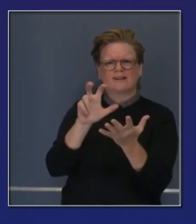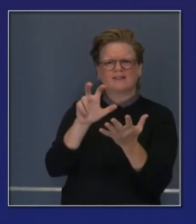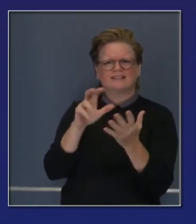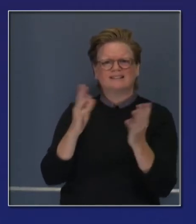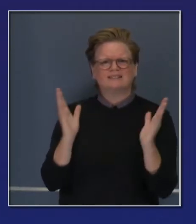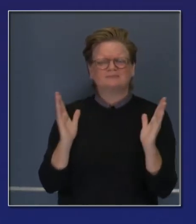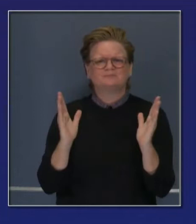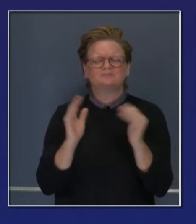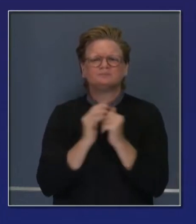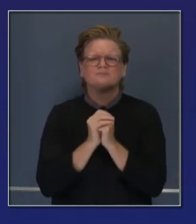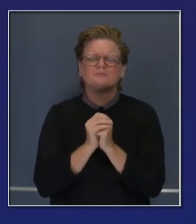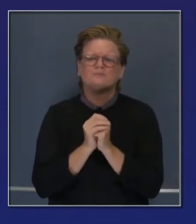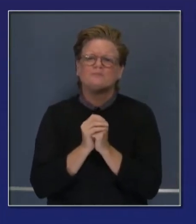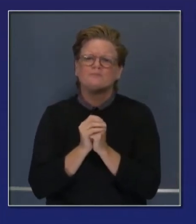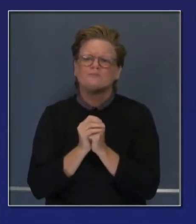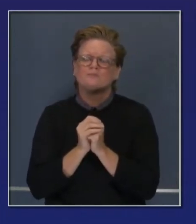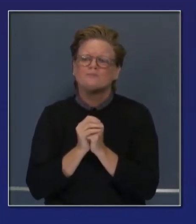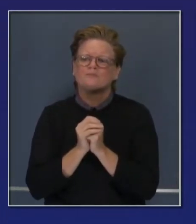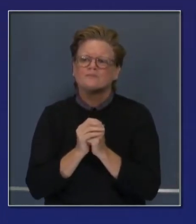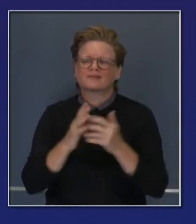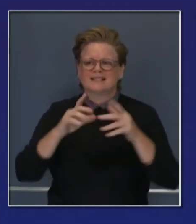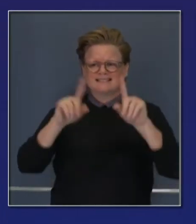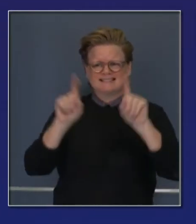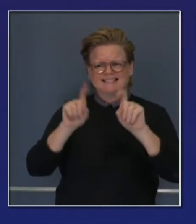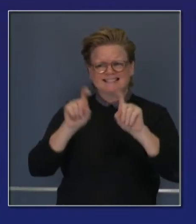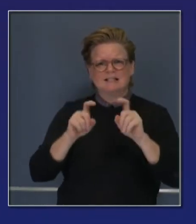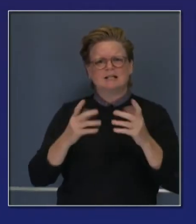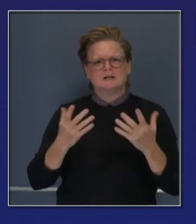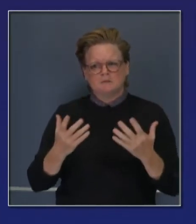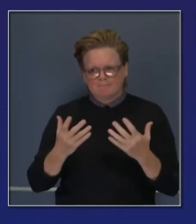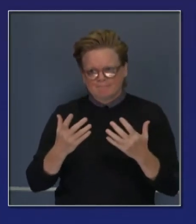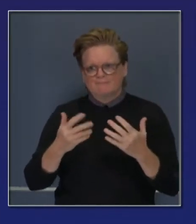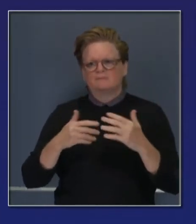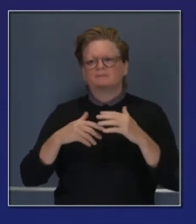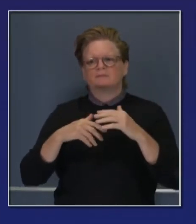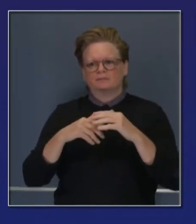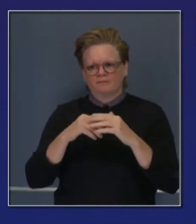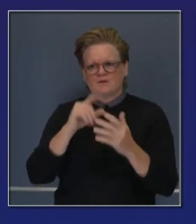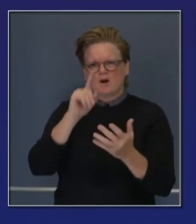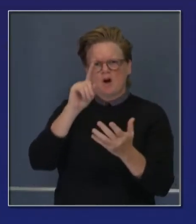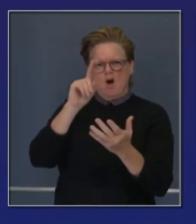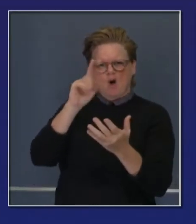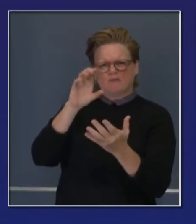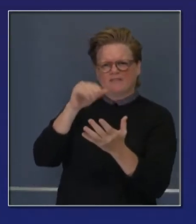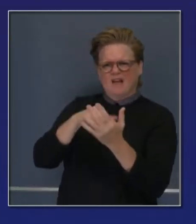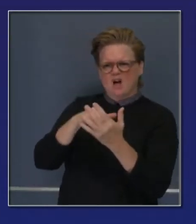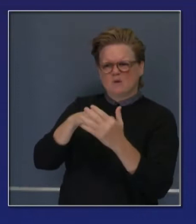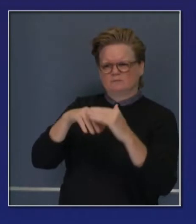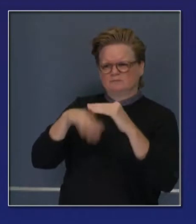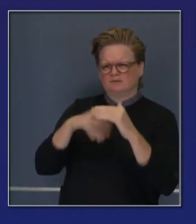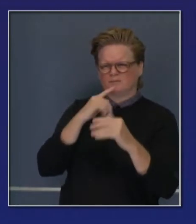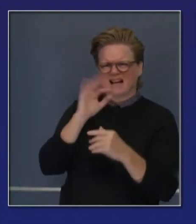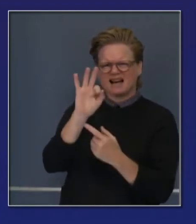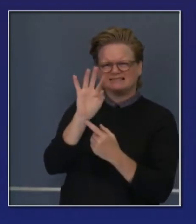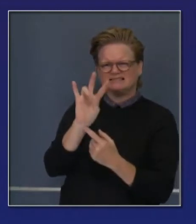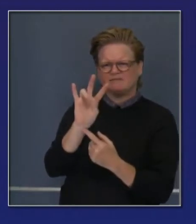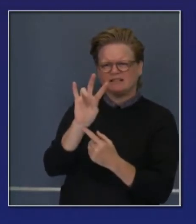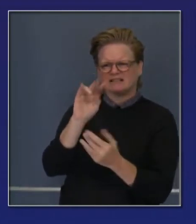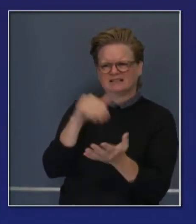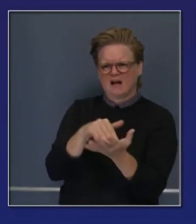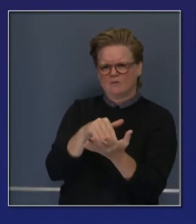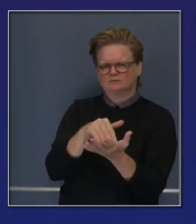Again, our testing is a little down, a little shy of 100,000, 92,000 yesterday of where it's been. It was up to